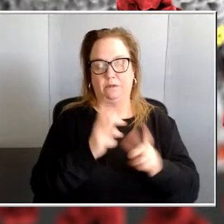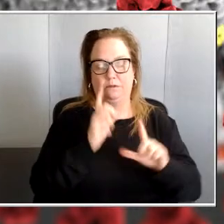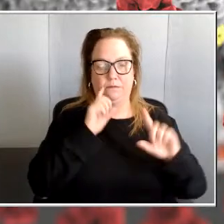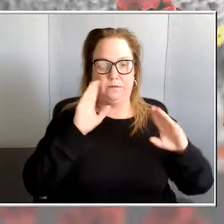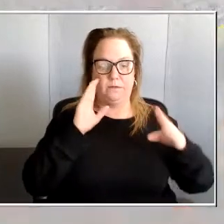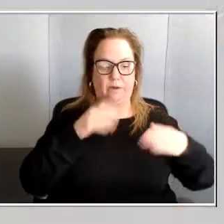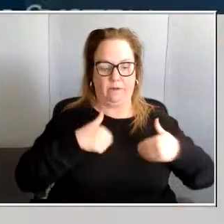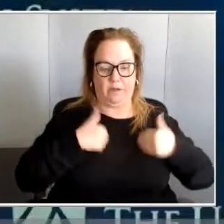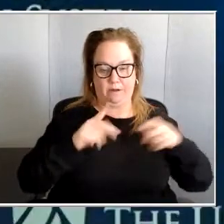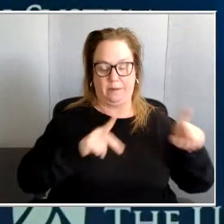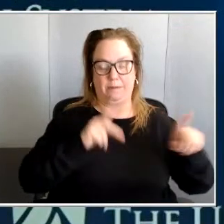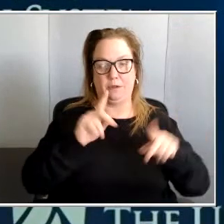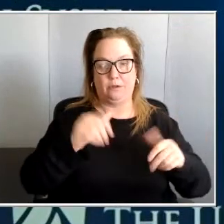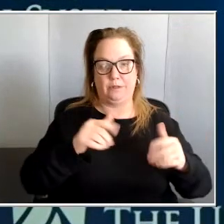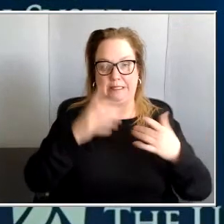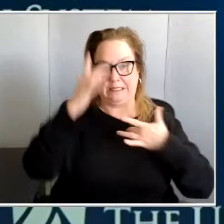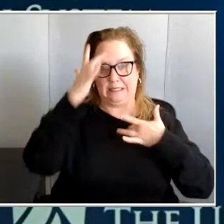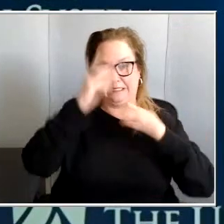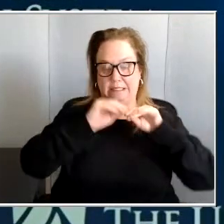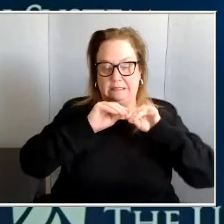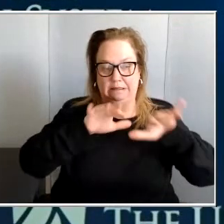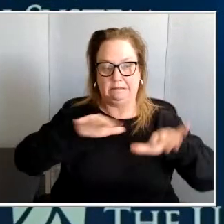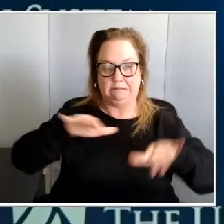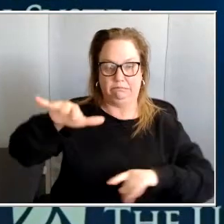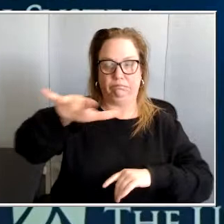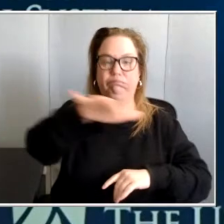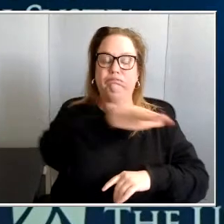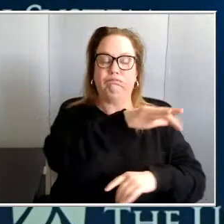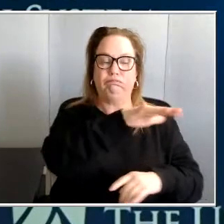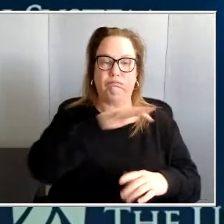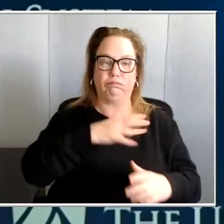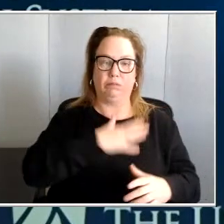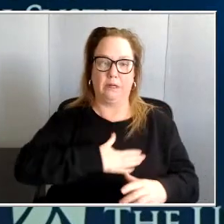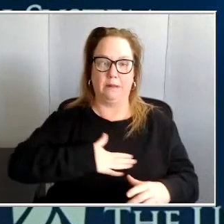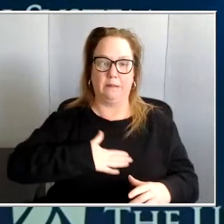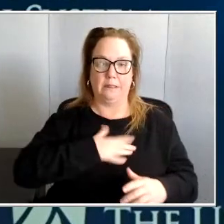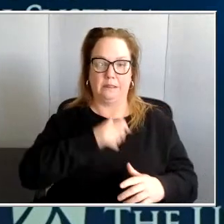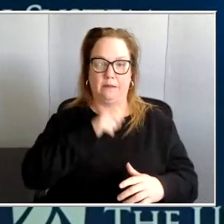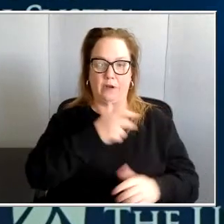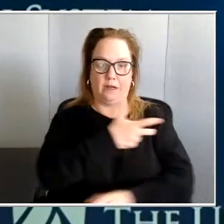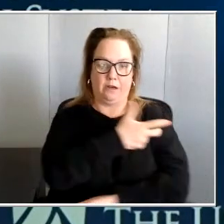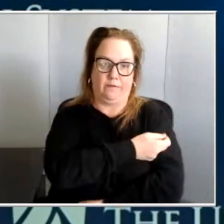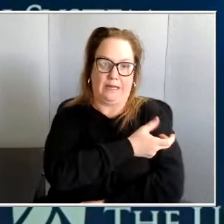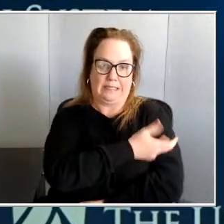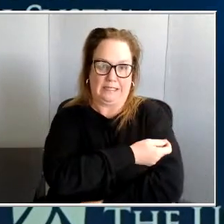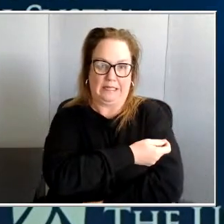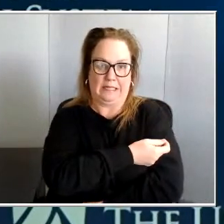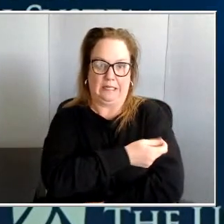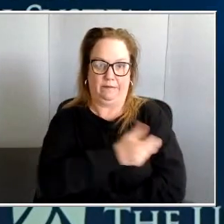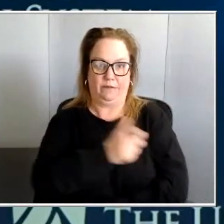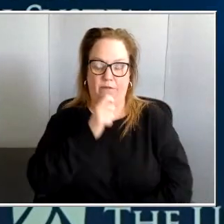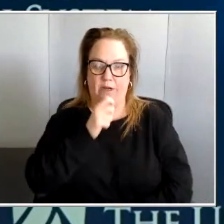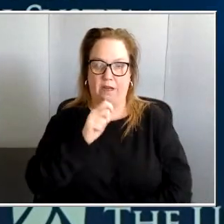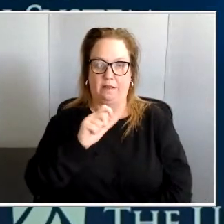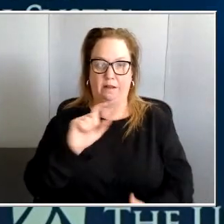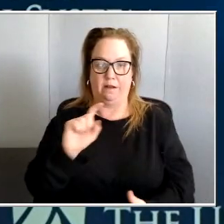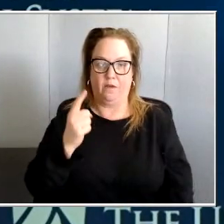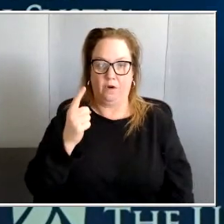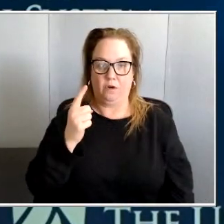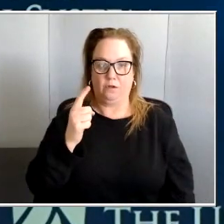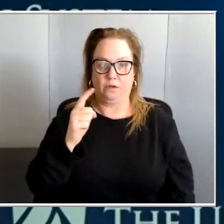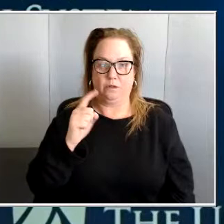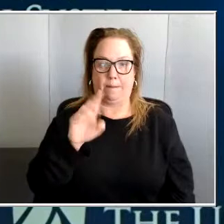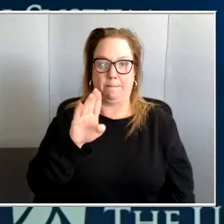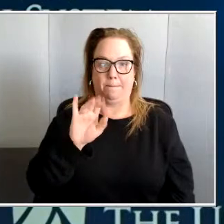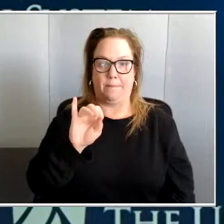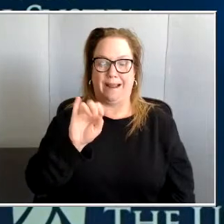So the disease continues to be out there. Please, if you aren't up to date with your vaccine, if you haven't had the first a bivalent